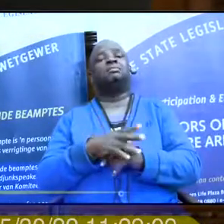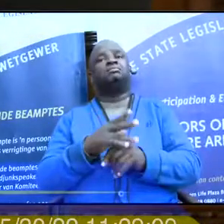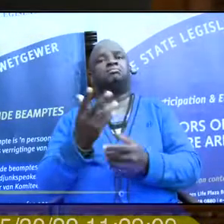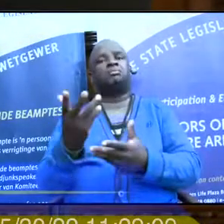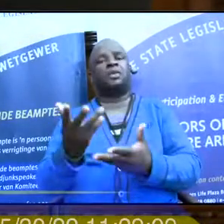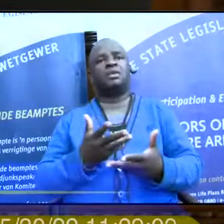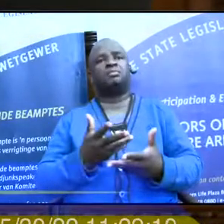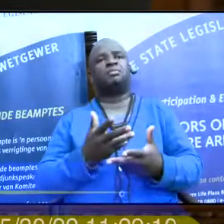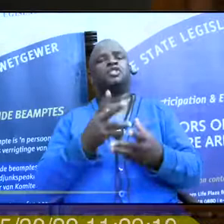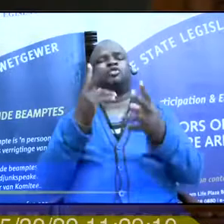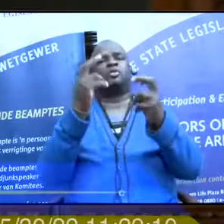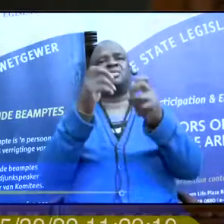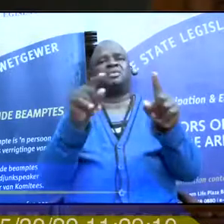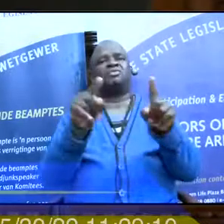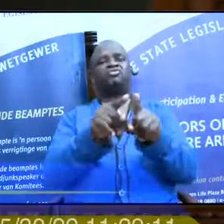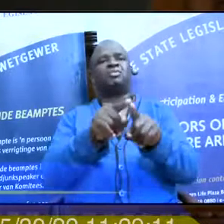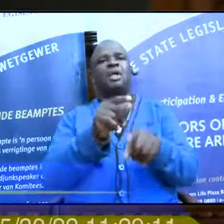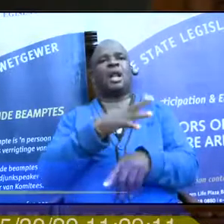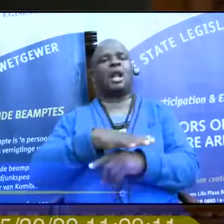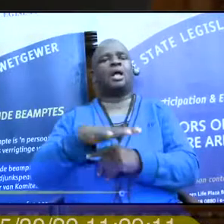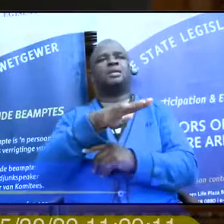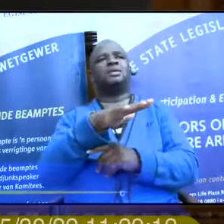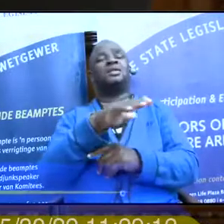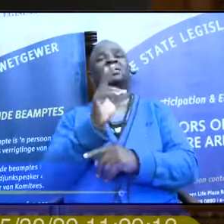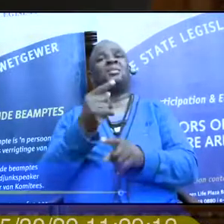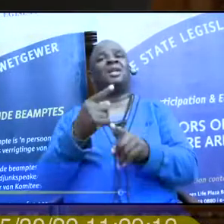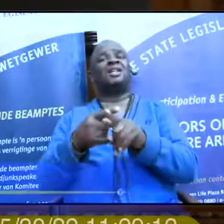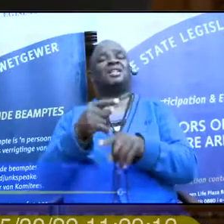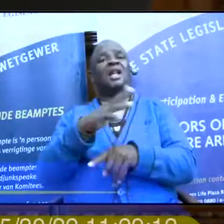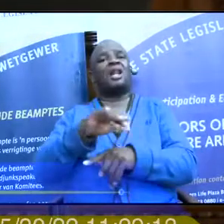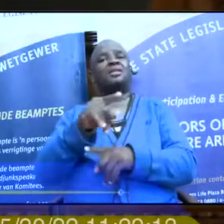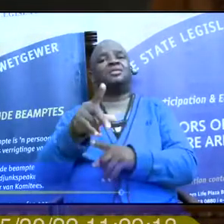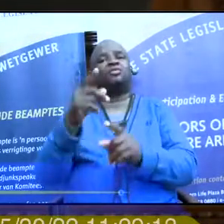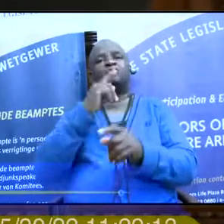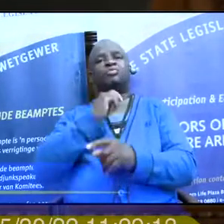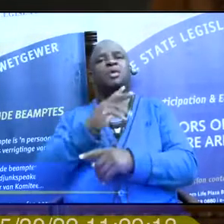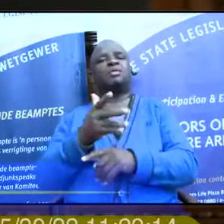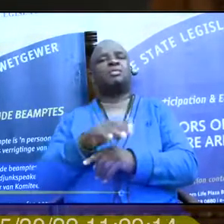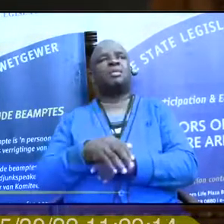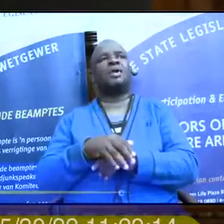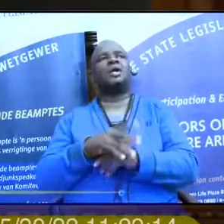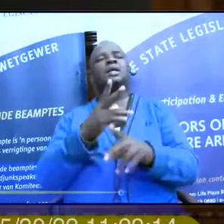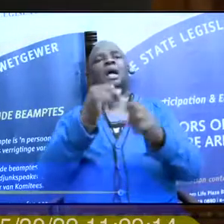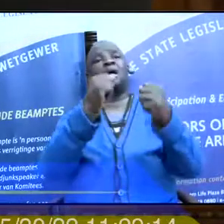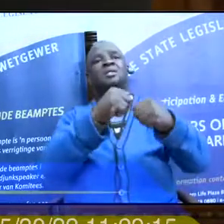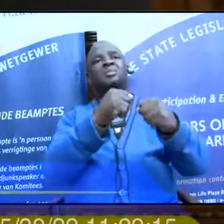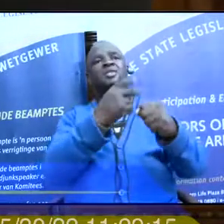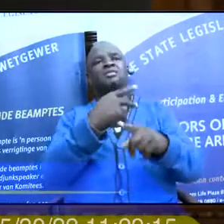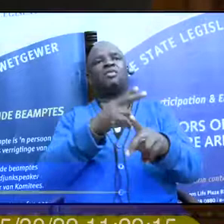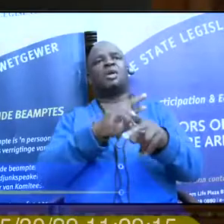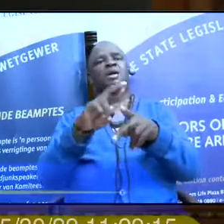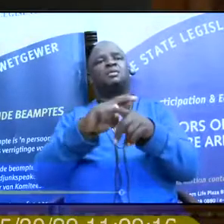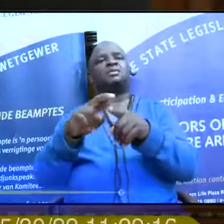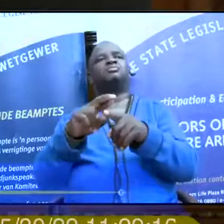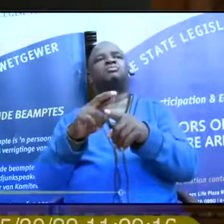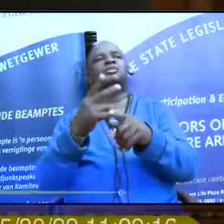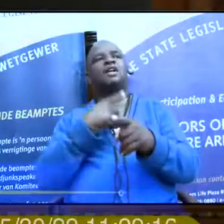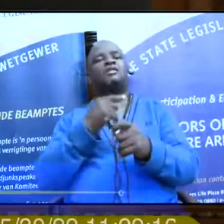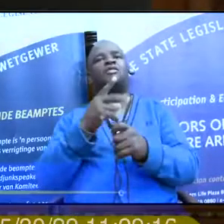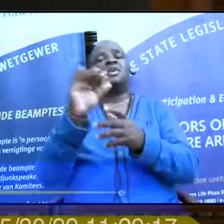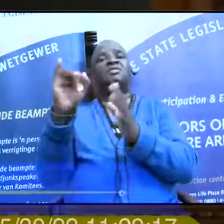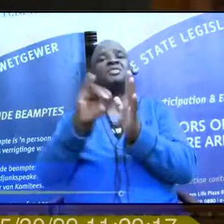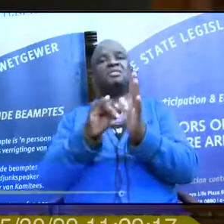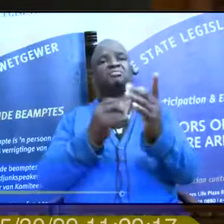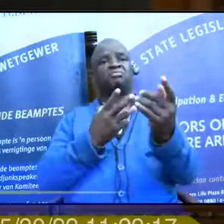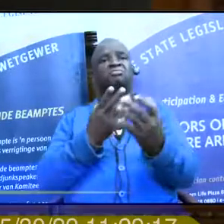of land and land use then the lease agreements the ability for investors to come in and put such